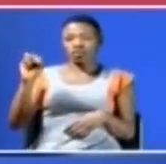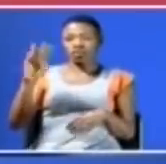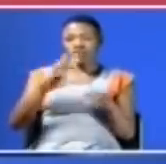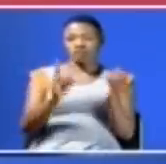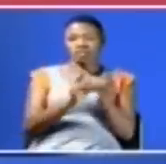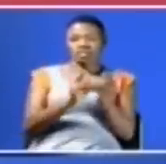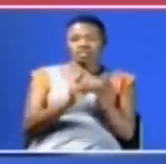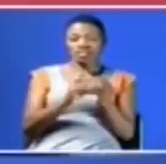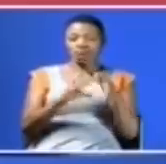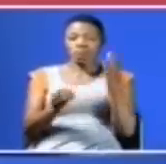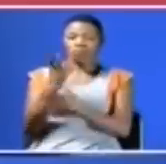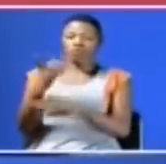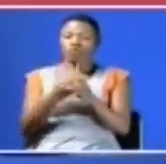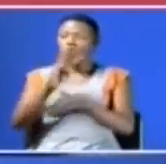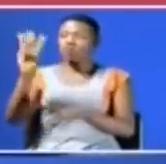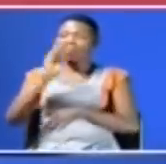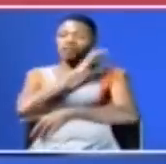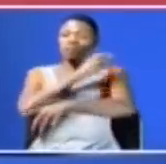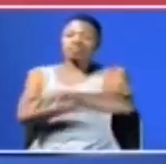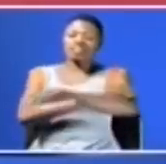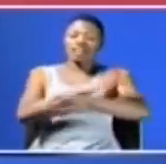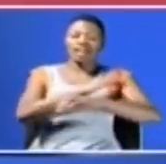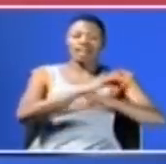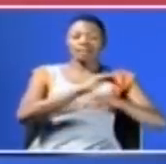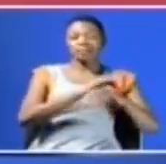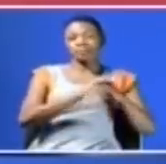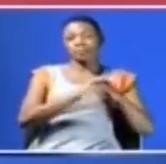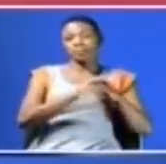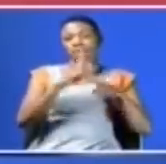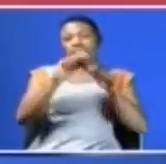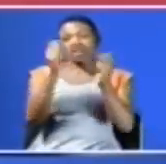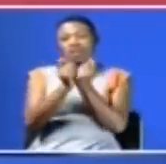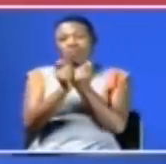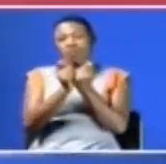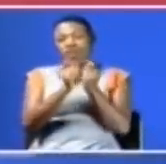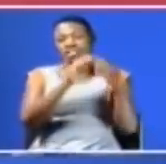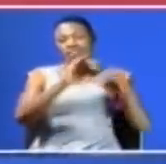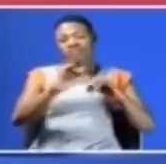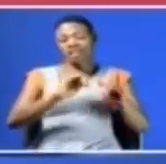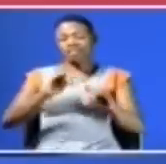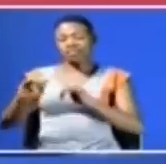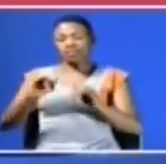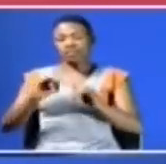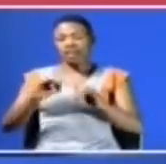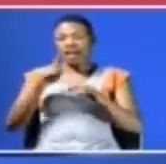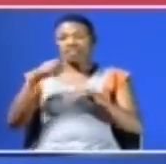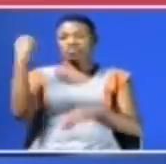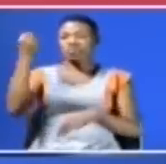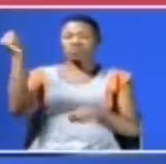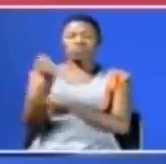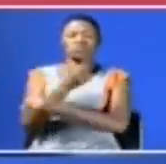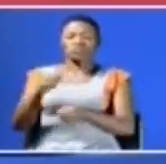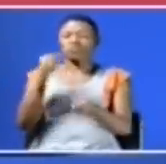Western powers, that these ethnically divided societies like ours, these sort of adversarial politics cannot